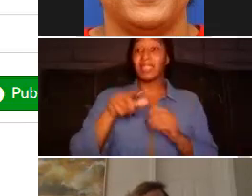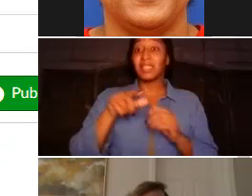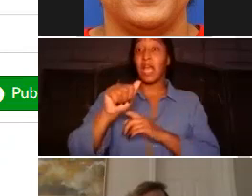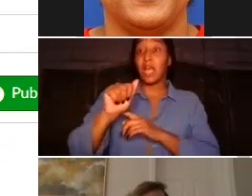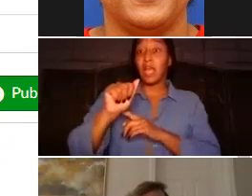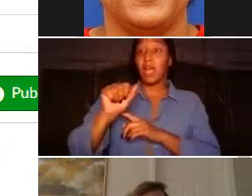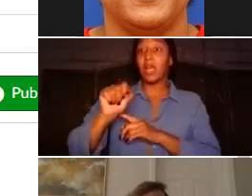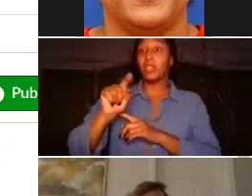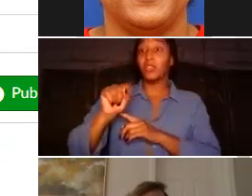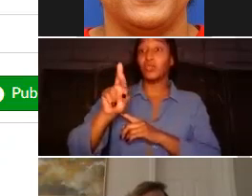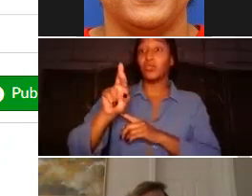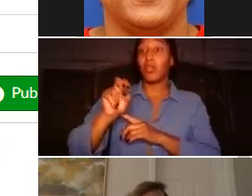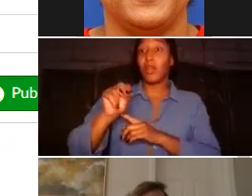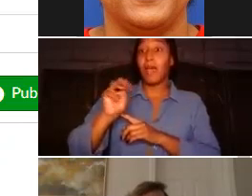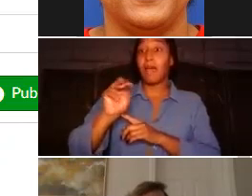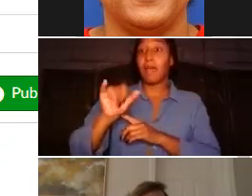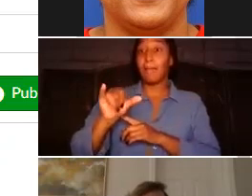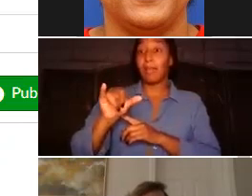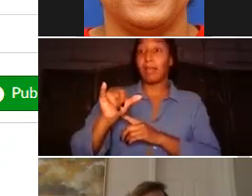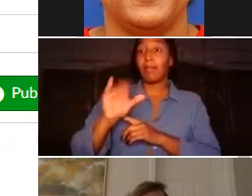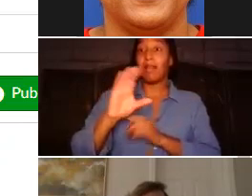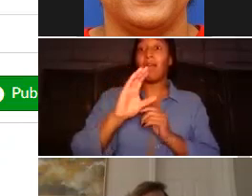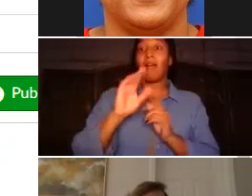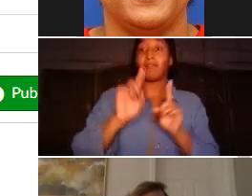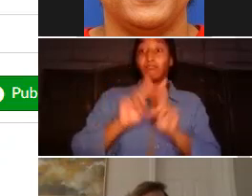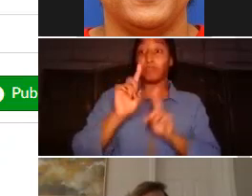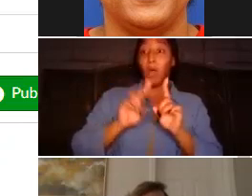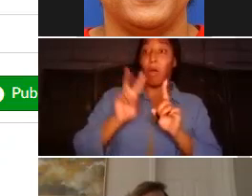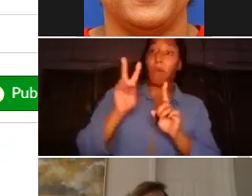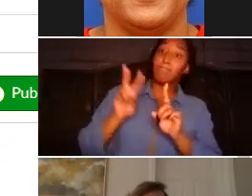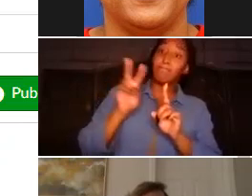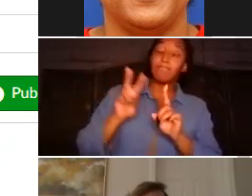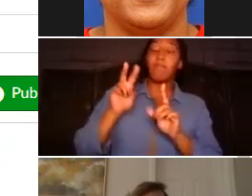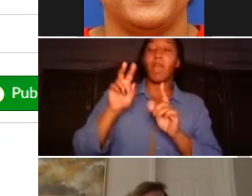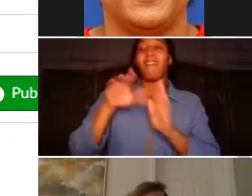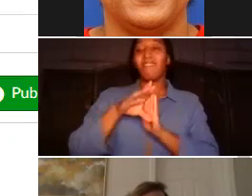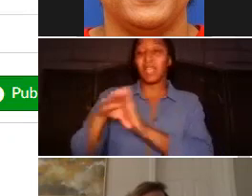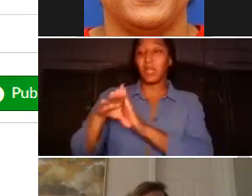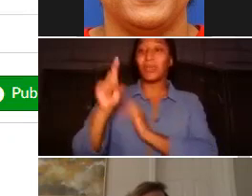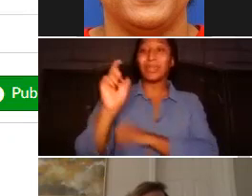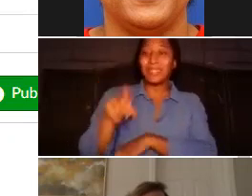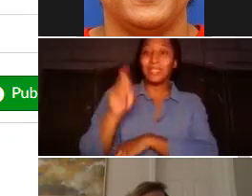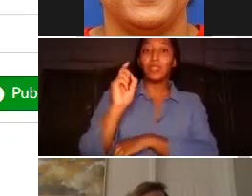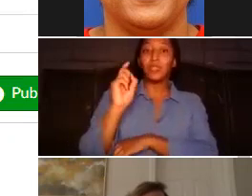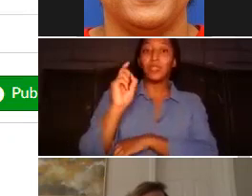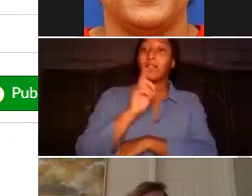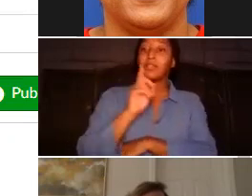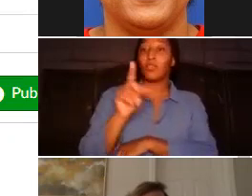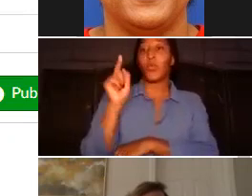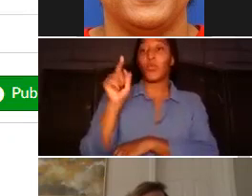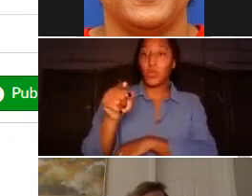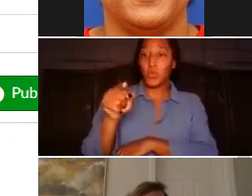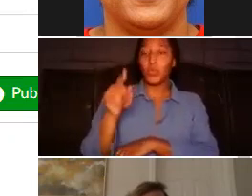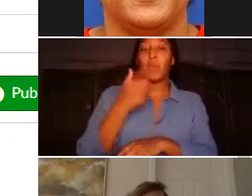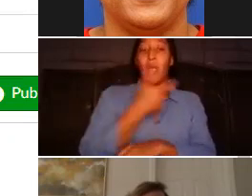you have about it anytime you need to, but there are notes and videos here, and I don't really go into